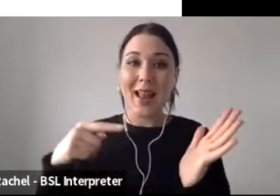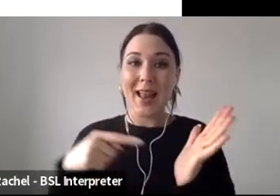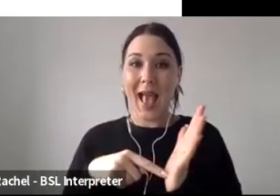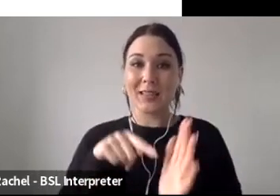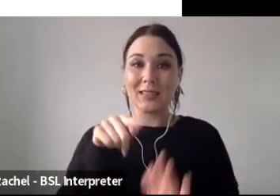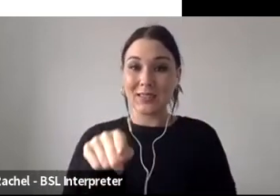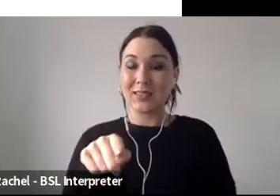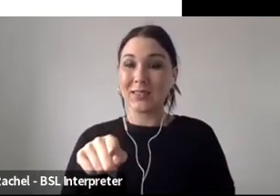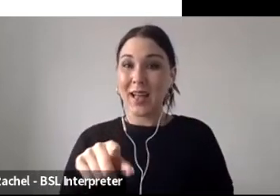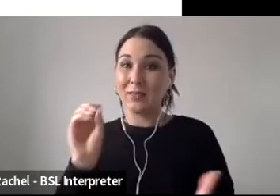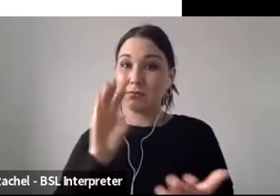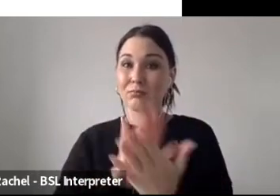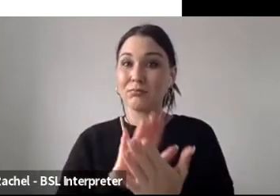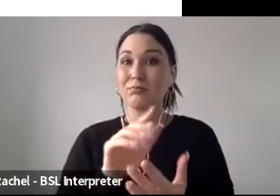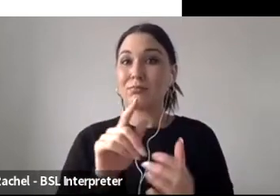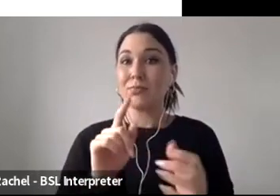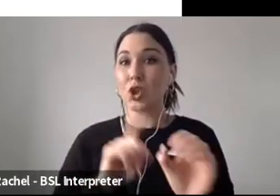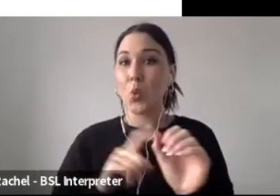we'll be putting that in the Q&A as well.